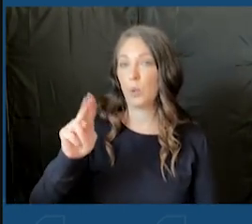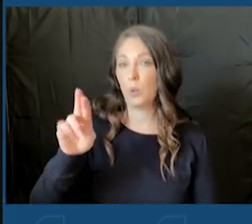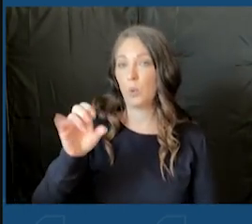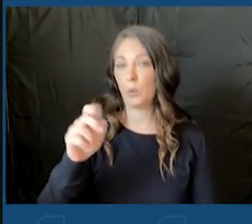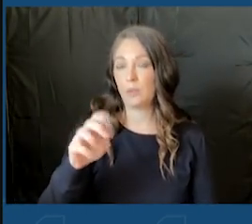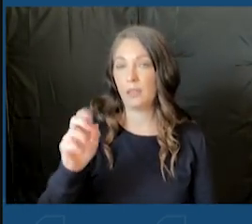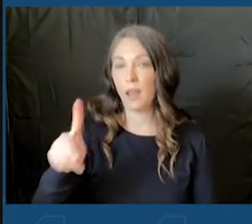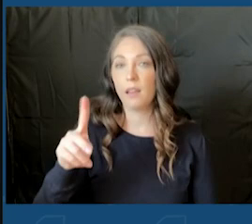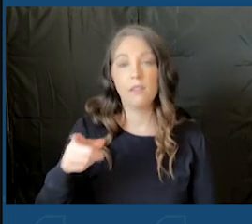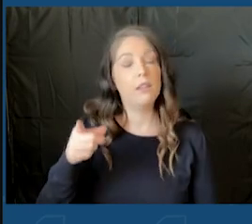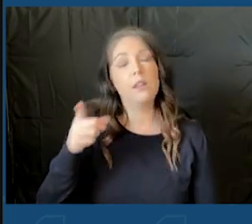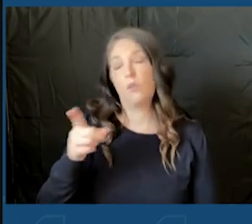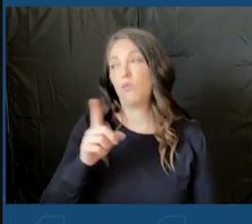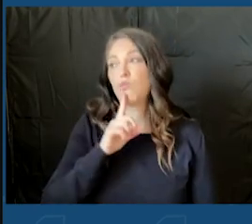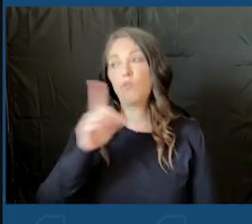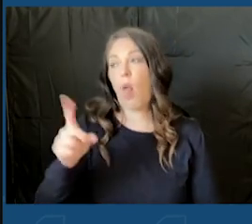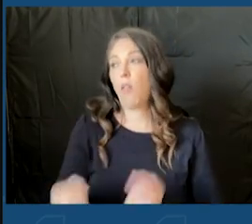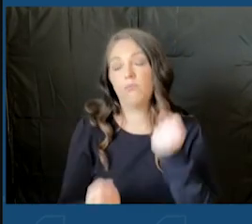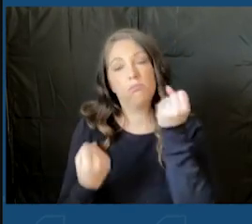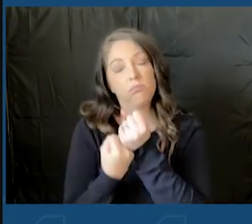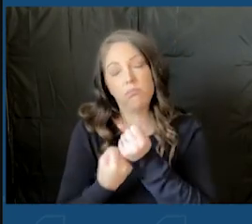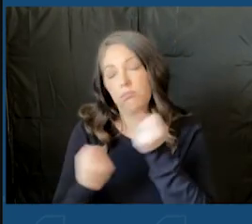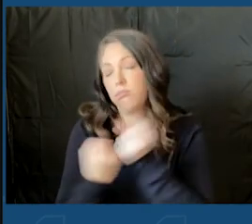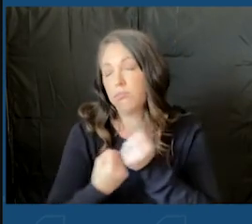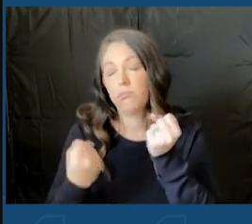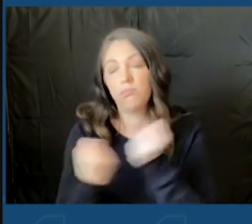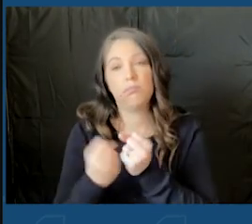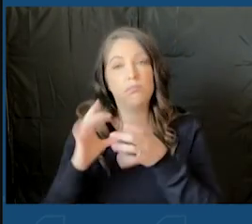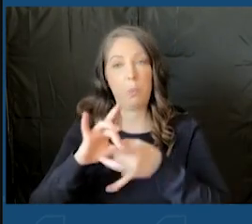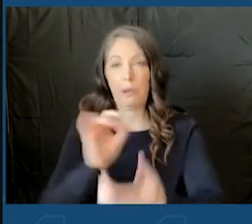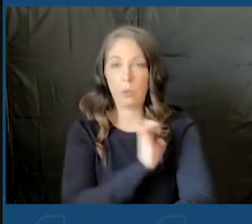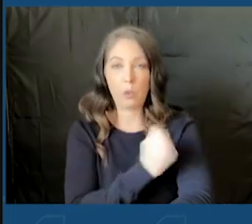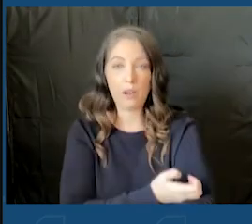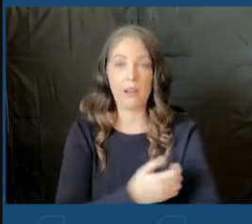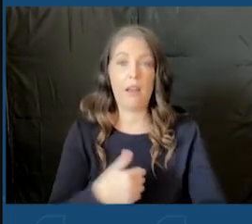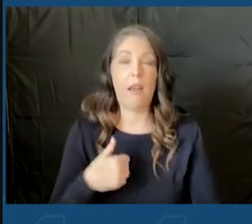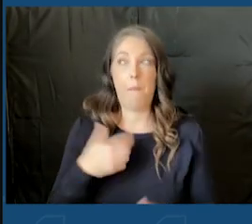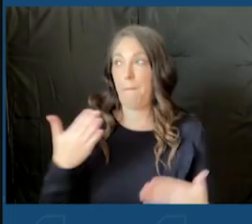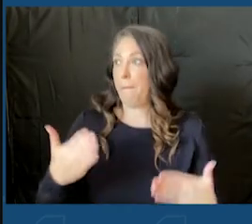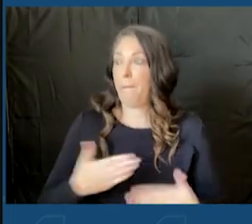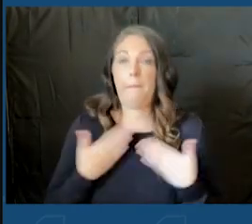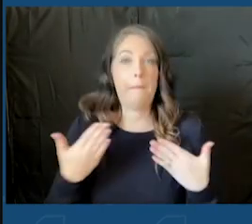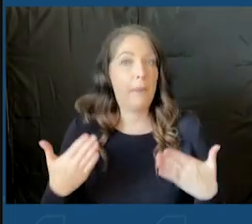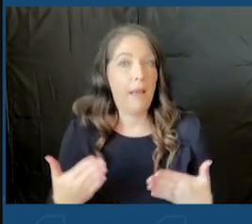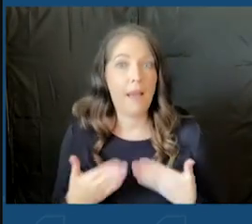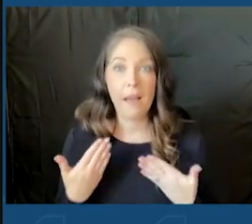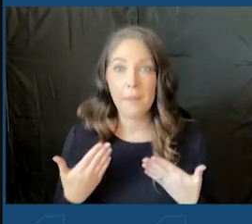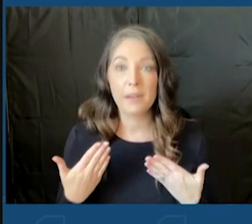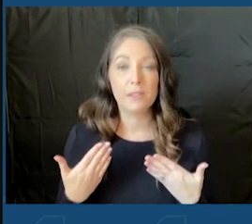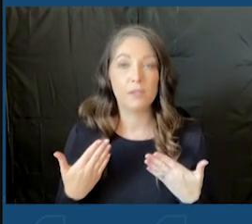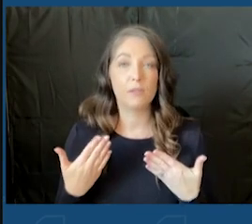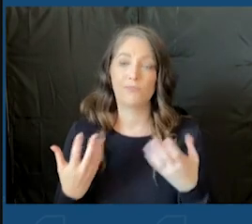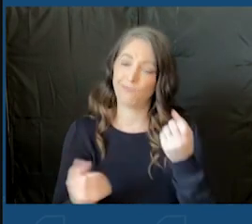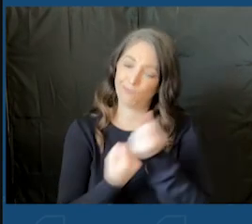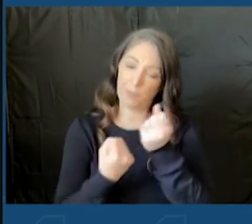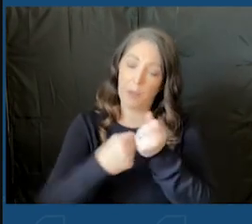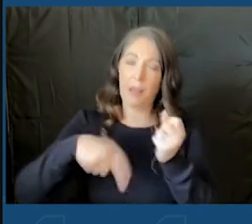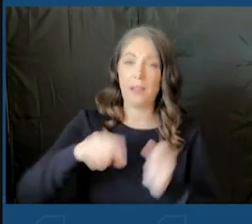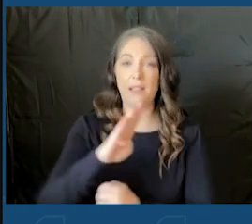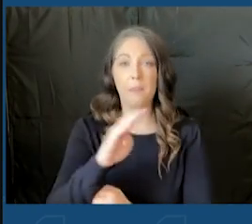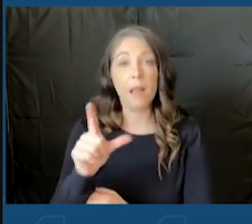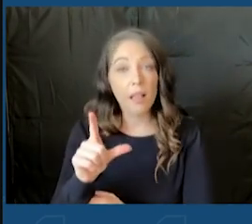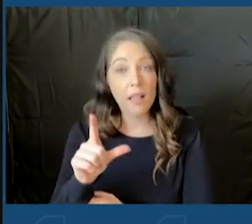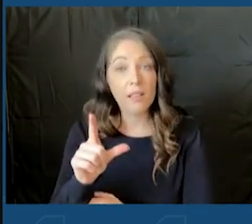just a real champion on energy. I couldn't be more pleased to have sponsored this bill and